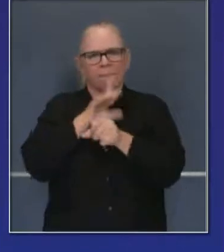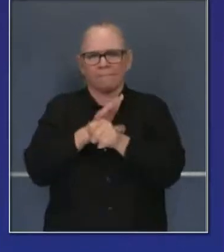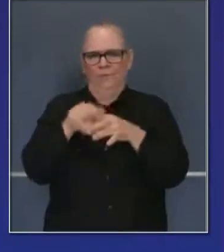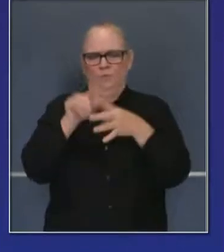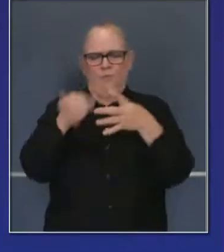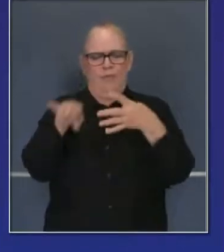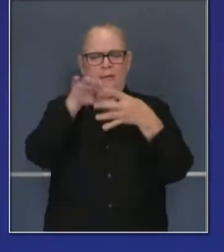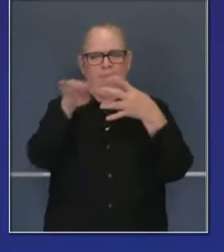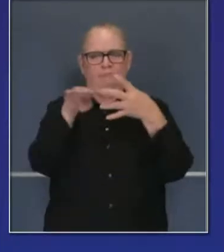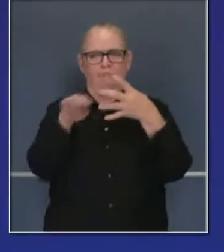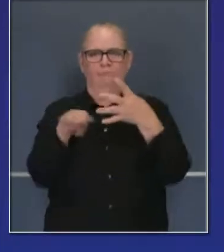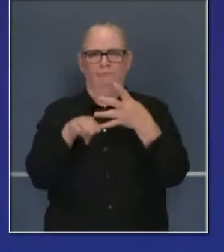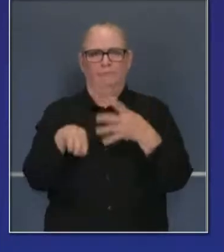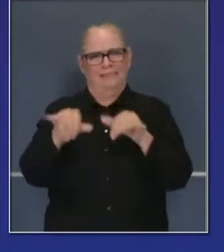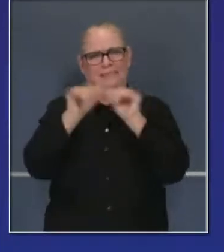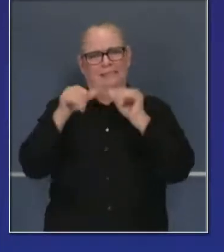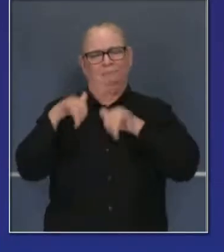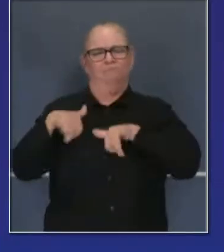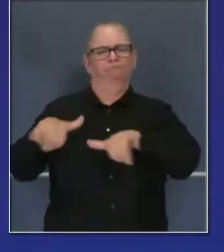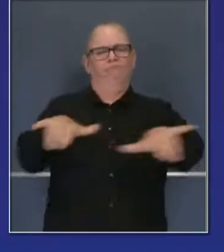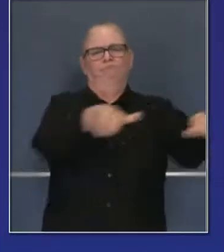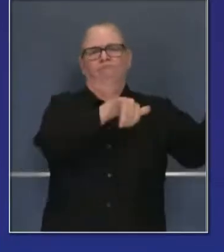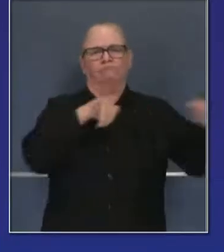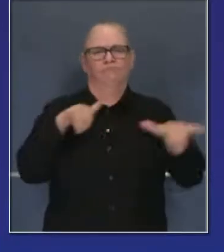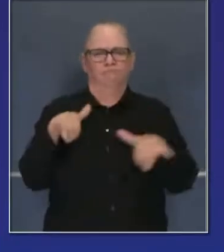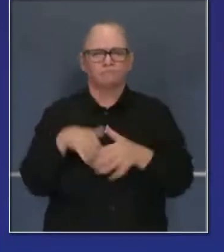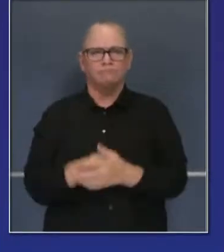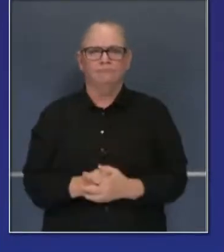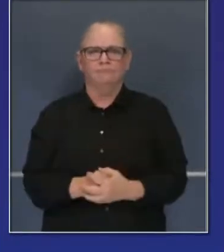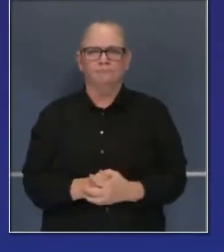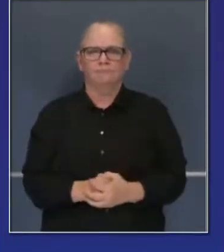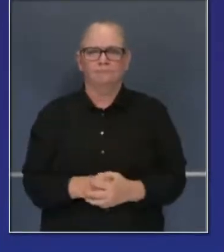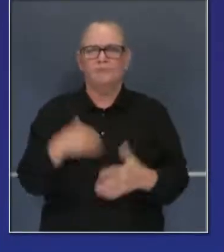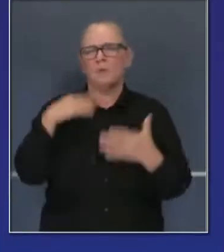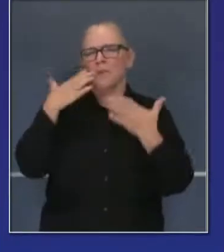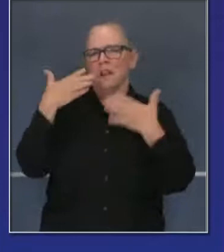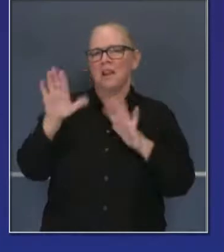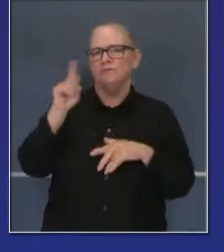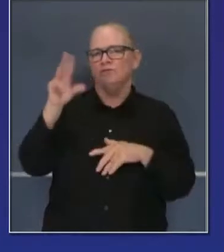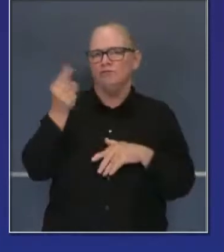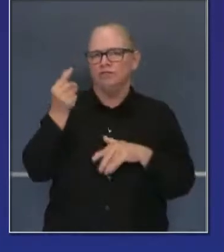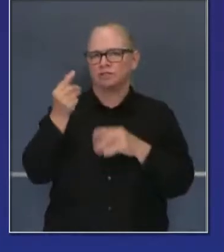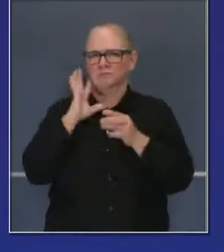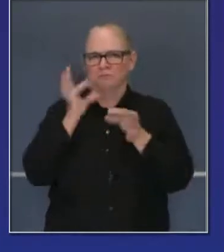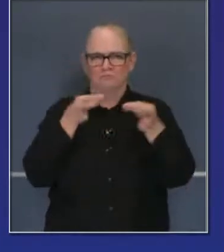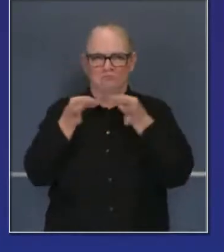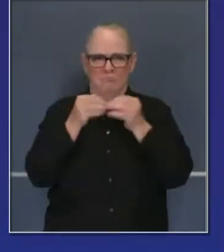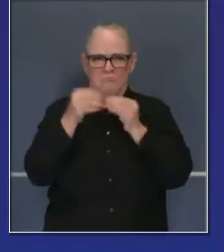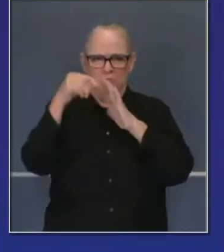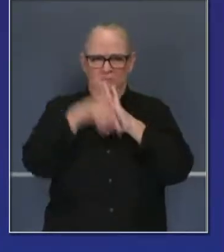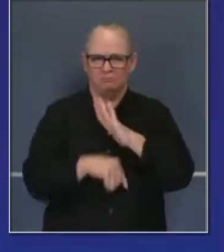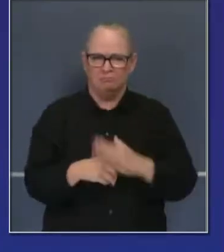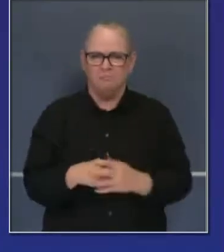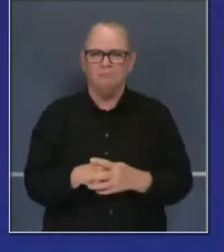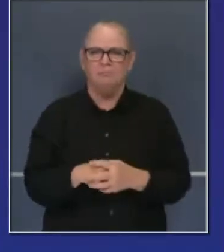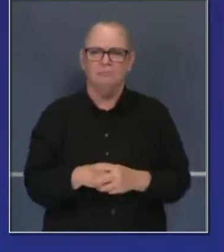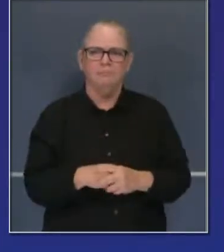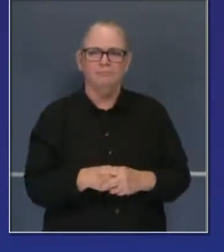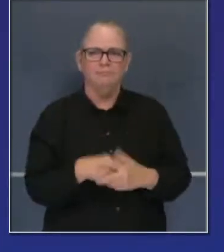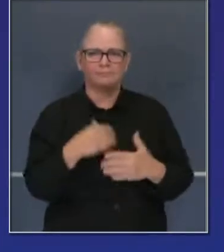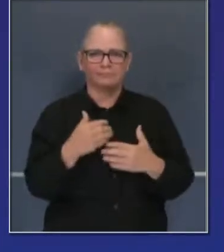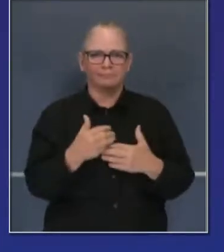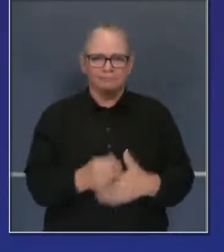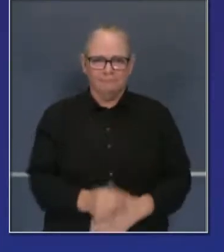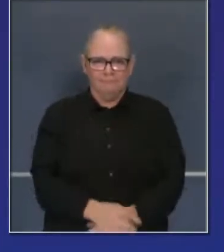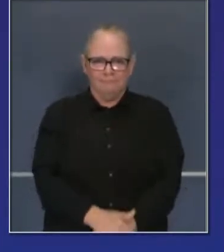run. But Dr. Galley can speak more specifically about where we are, where he thinks things are going over the next week or so. Doctor?